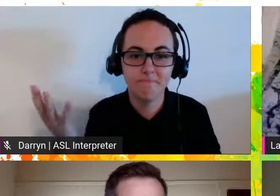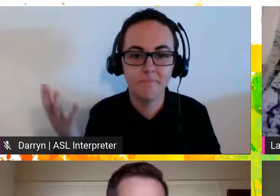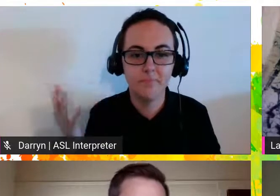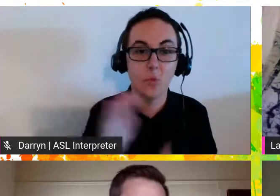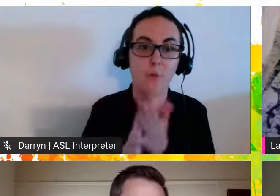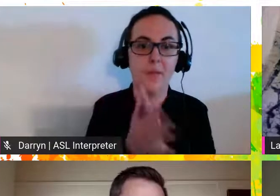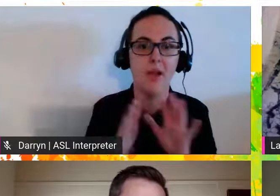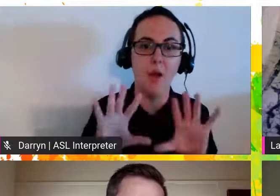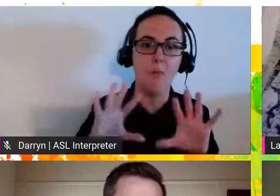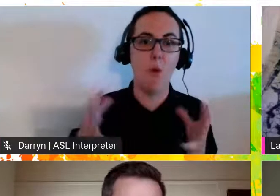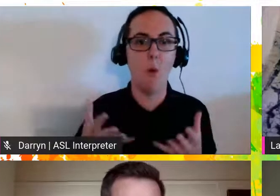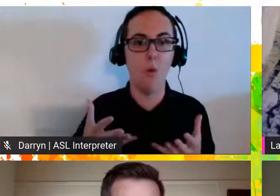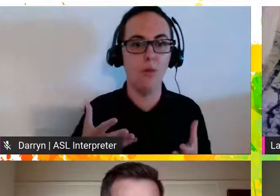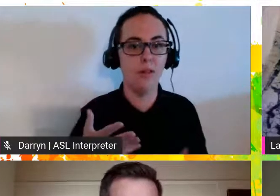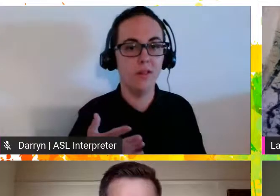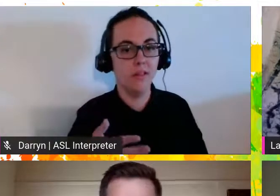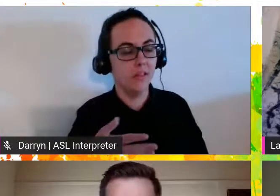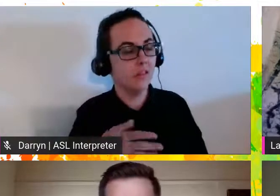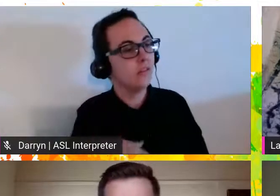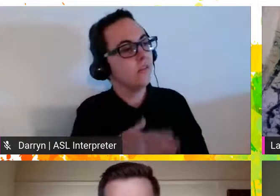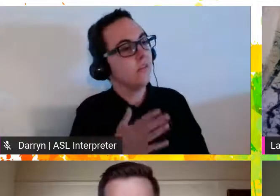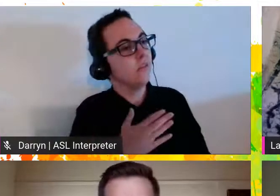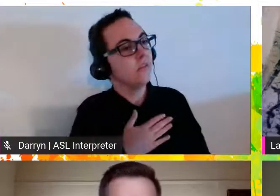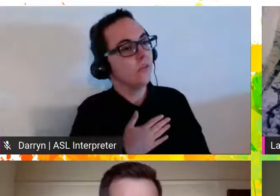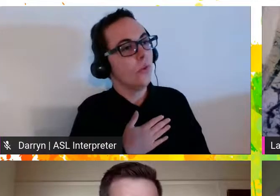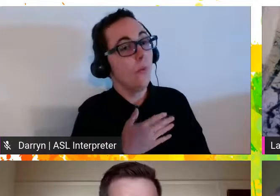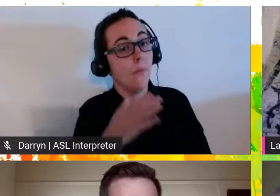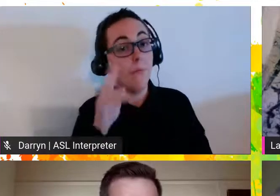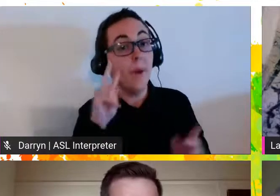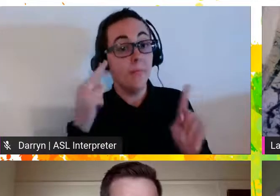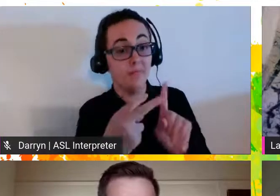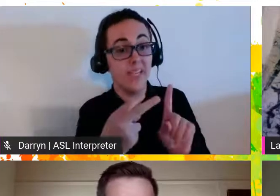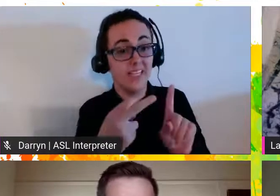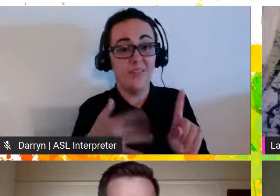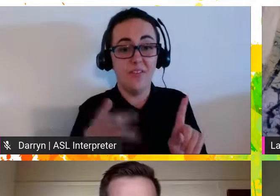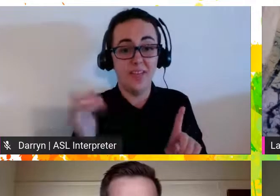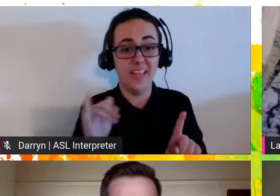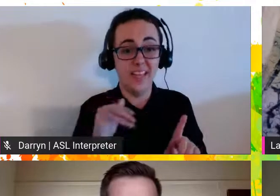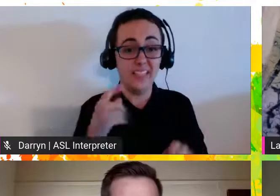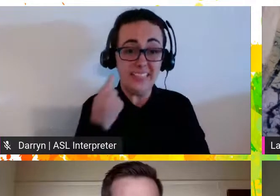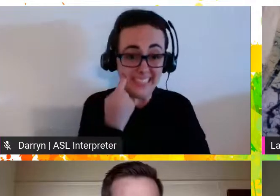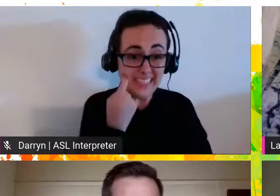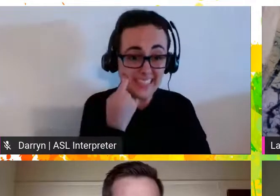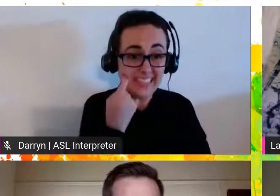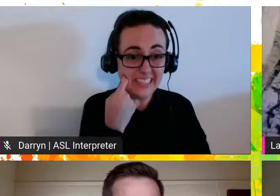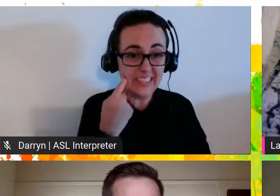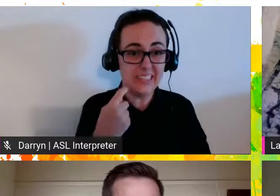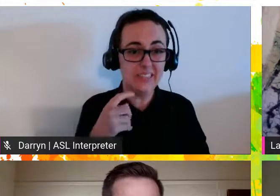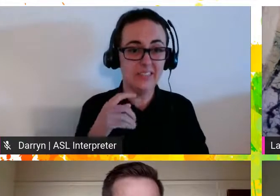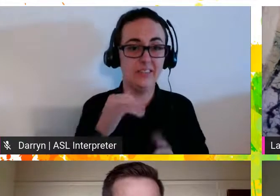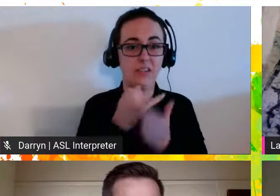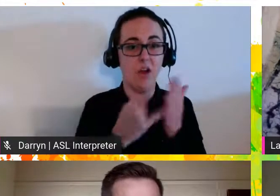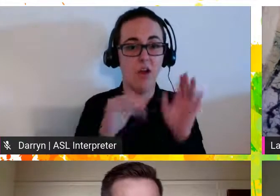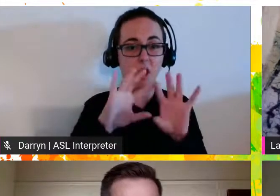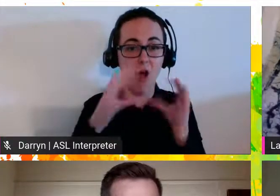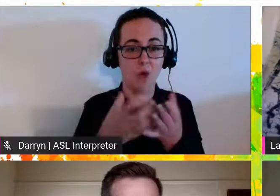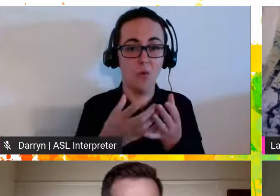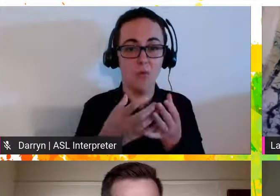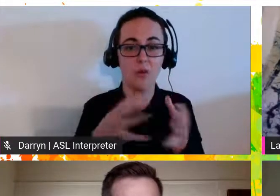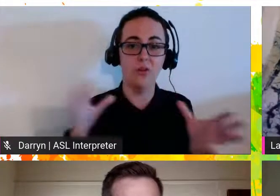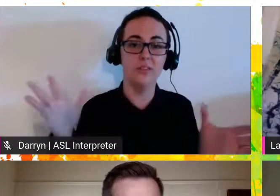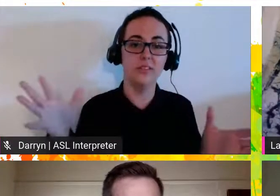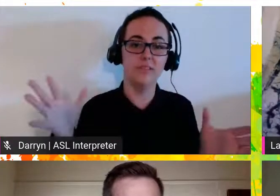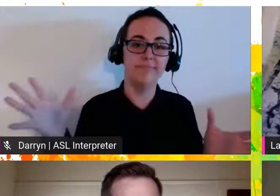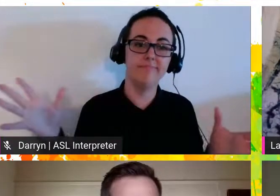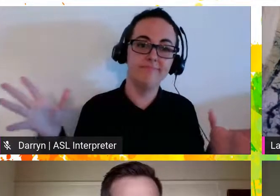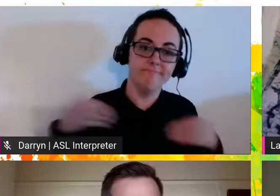From my perspective, I would say, you know, it's actually kind of rather recent that the art world has really embrace these